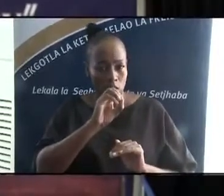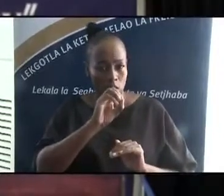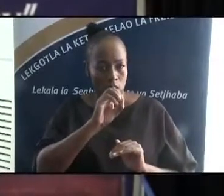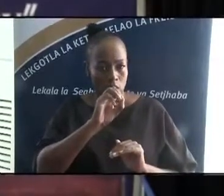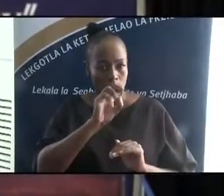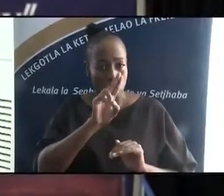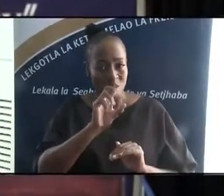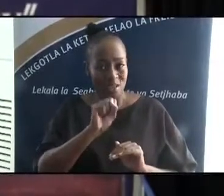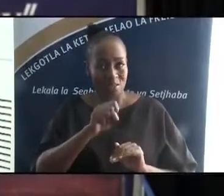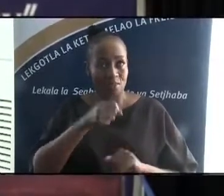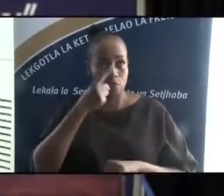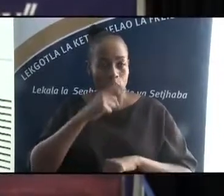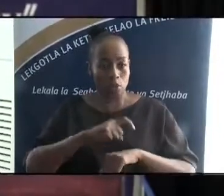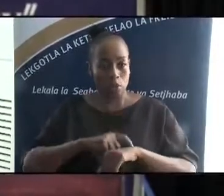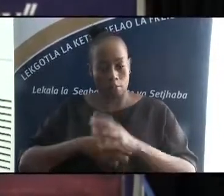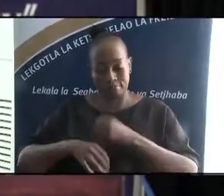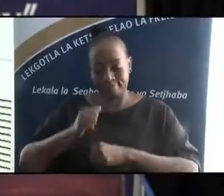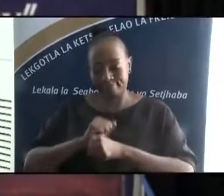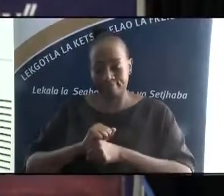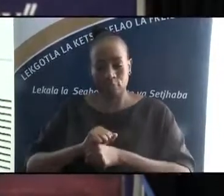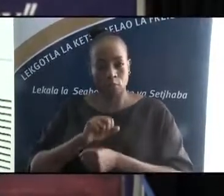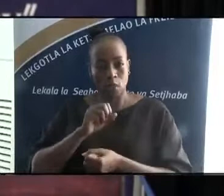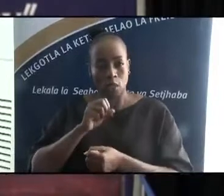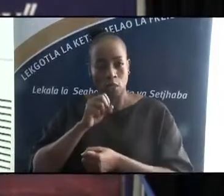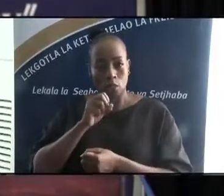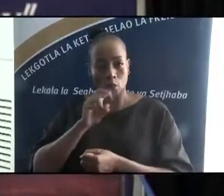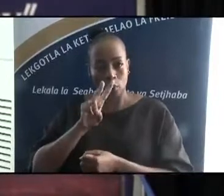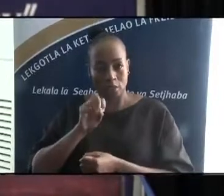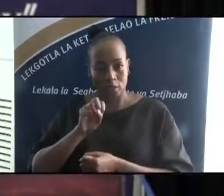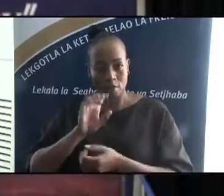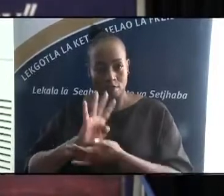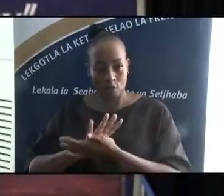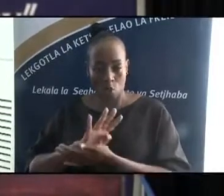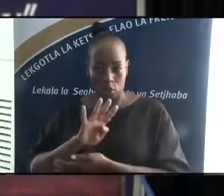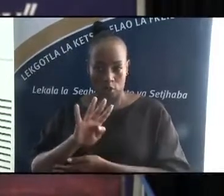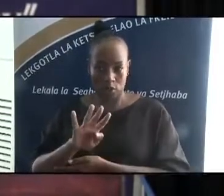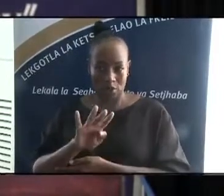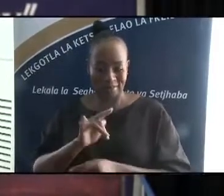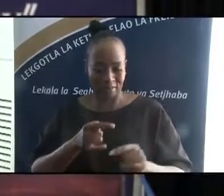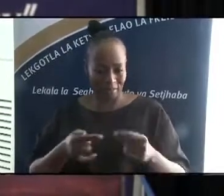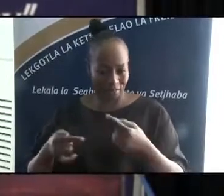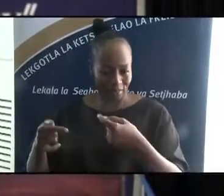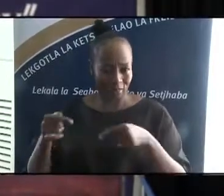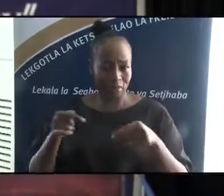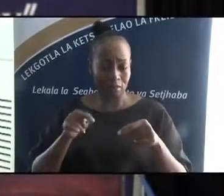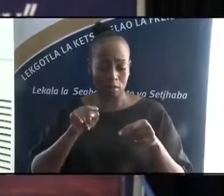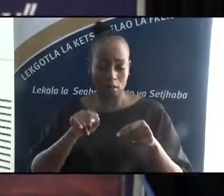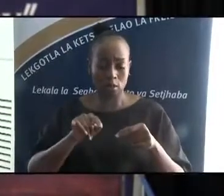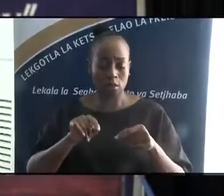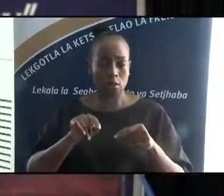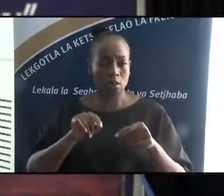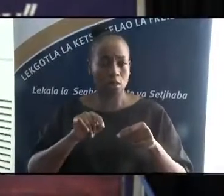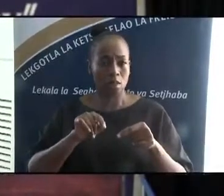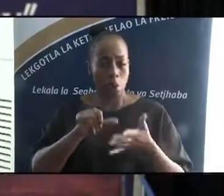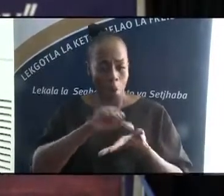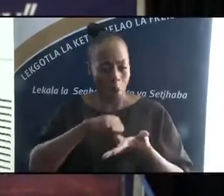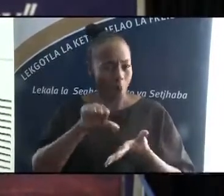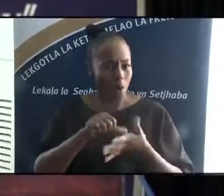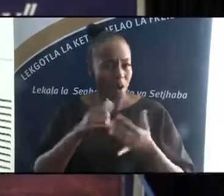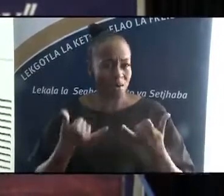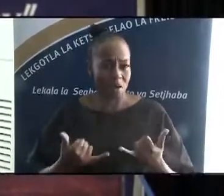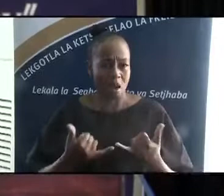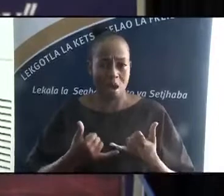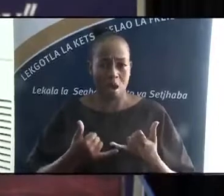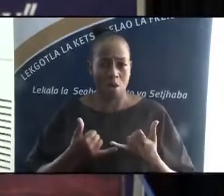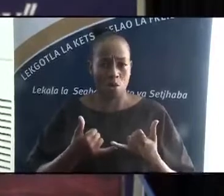first time since 2014. The Russian-Ukraine tensions could cause oil scarcity and fuel prices